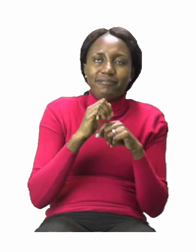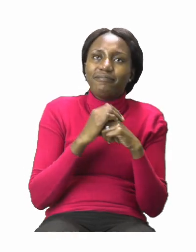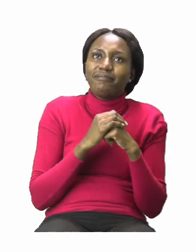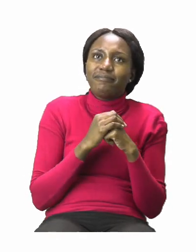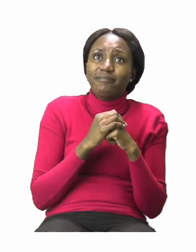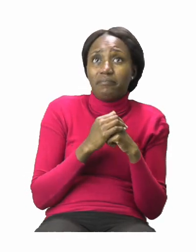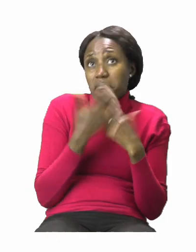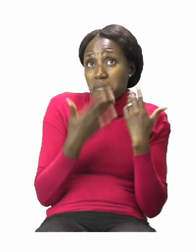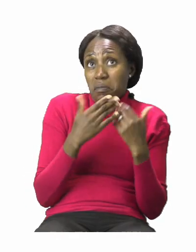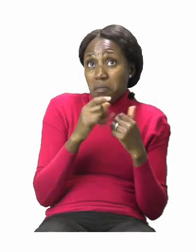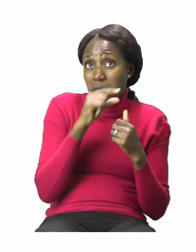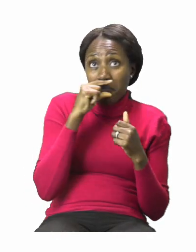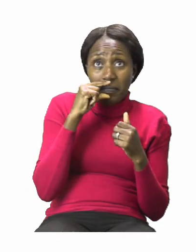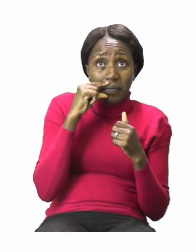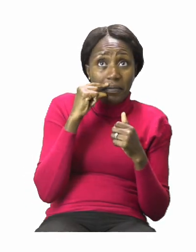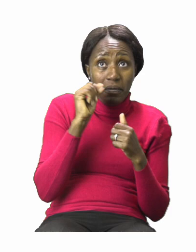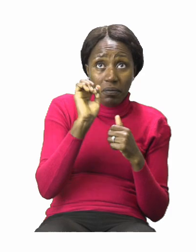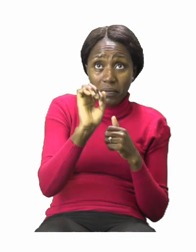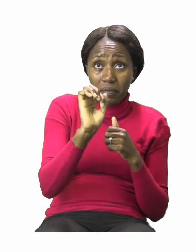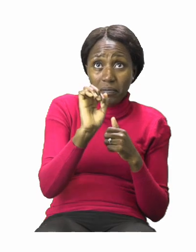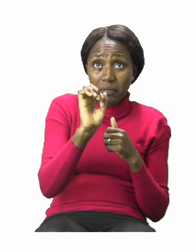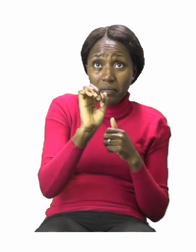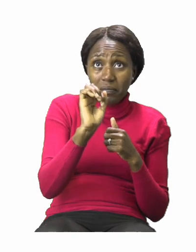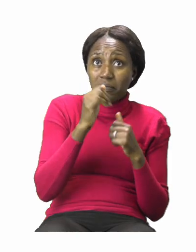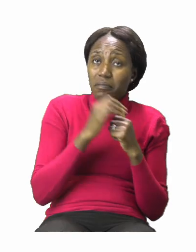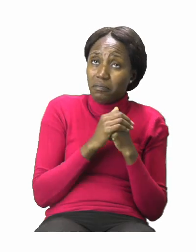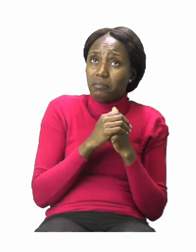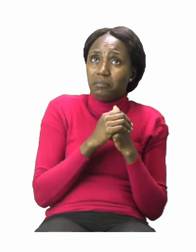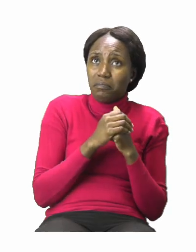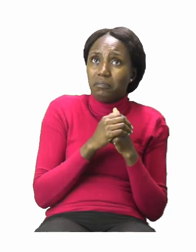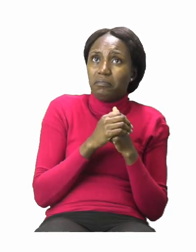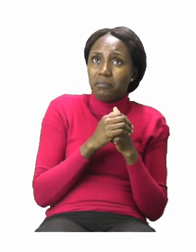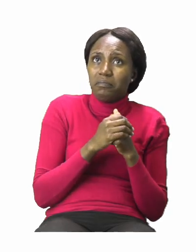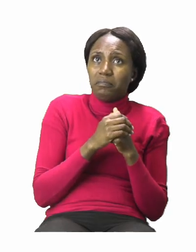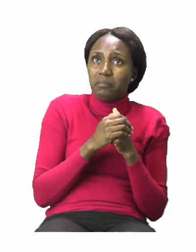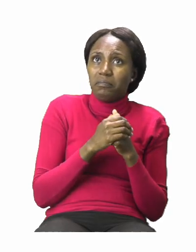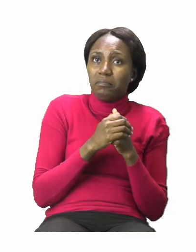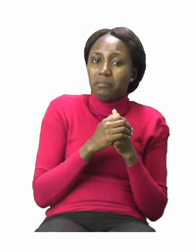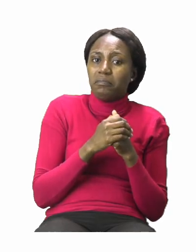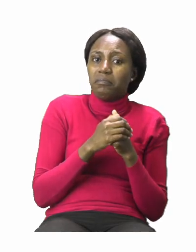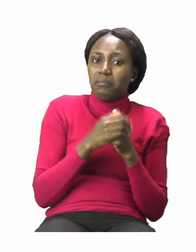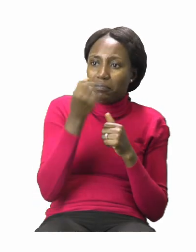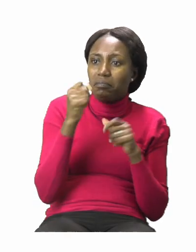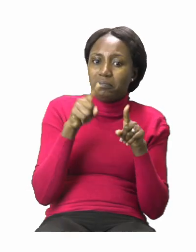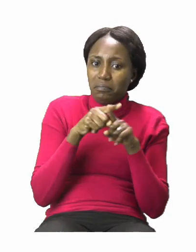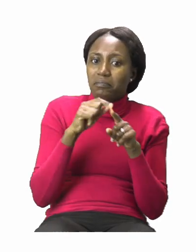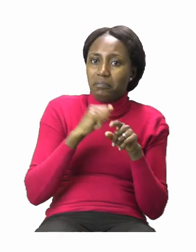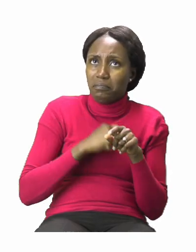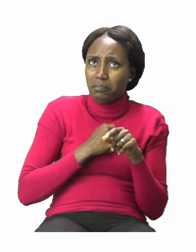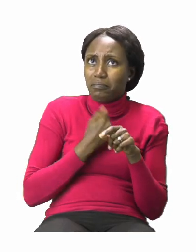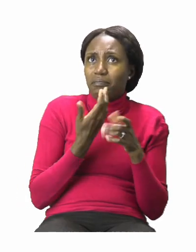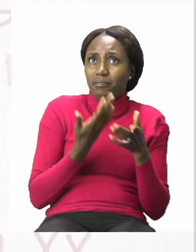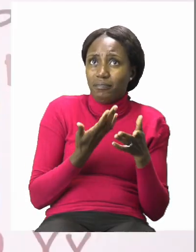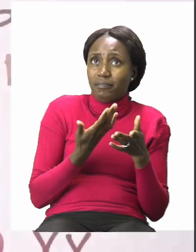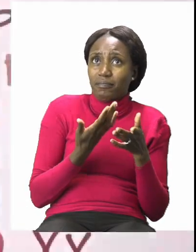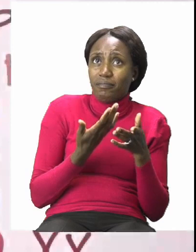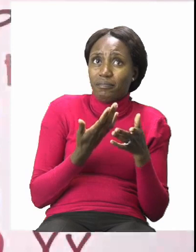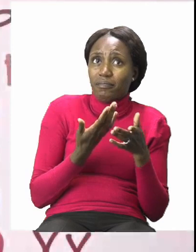own name. Try to find another name that sounds like your name. My name